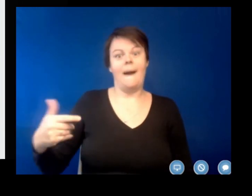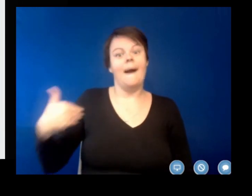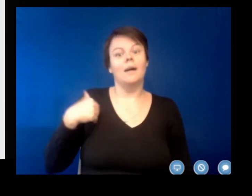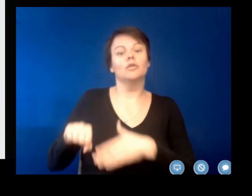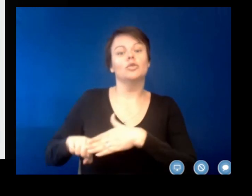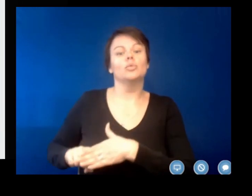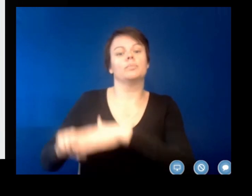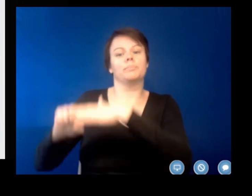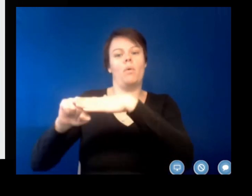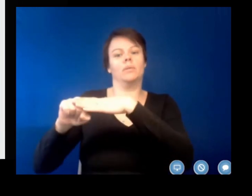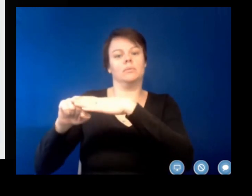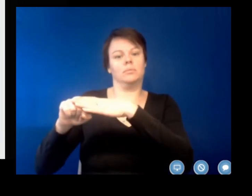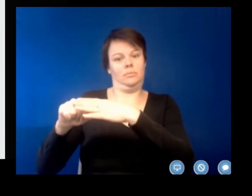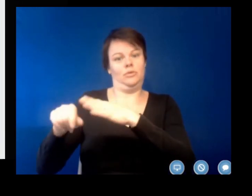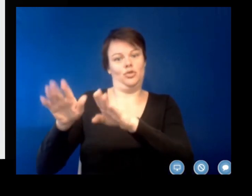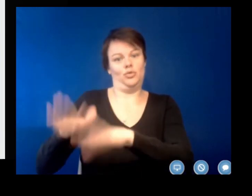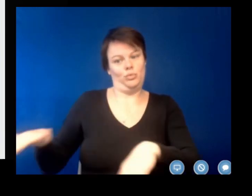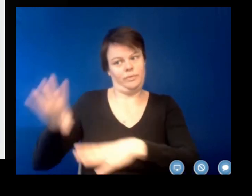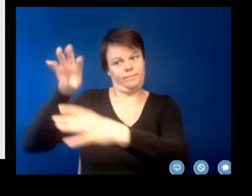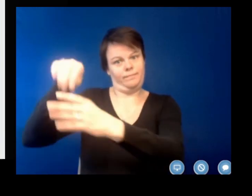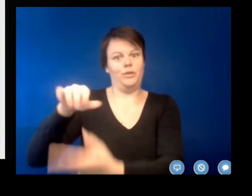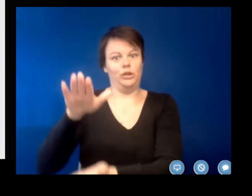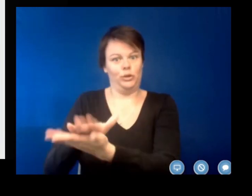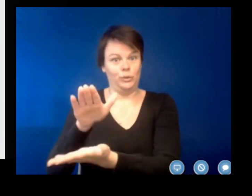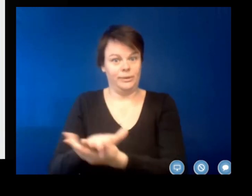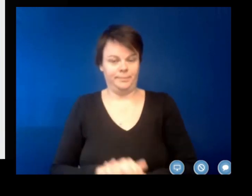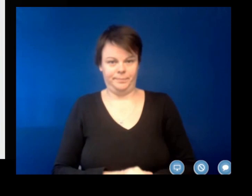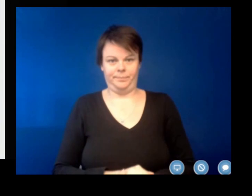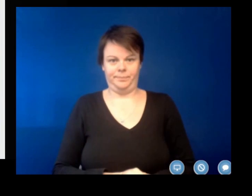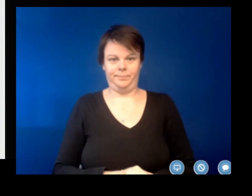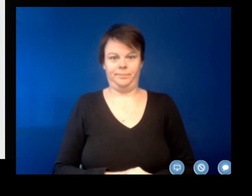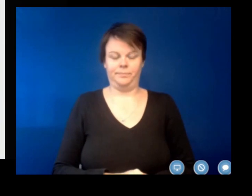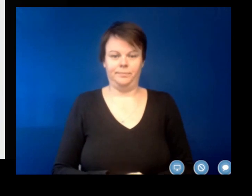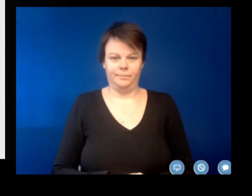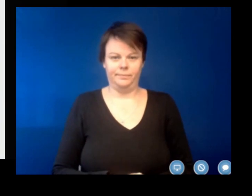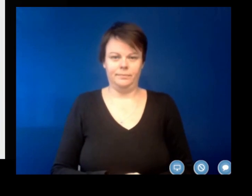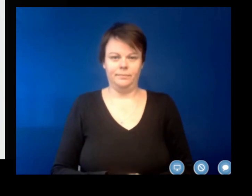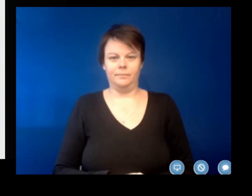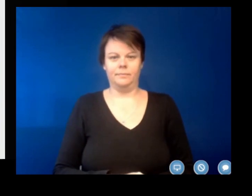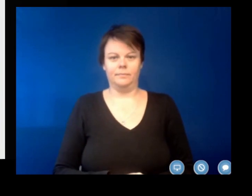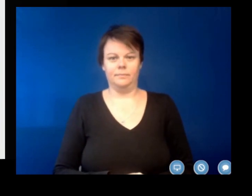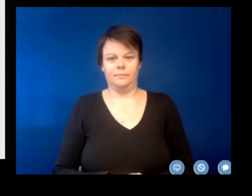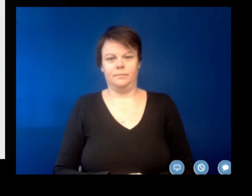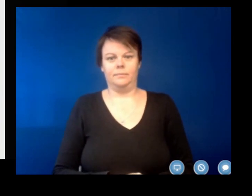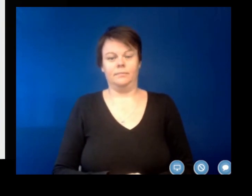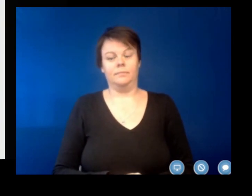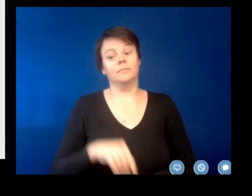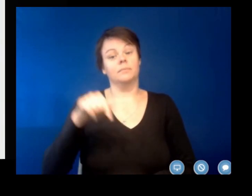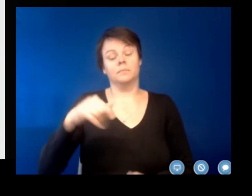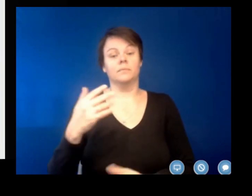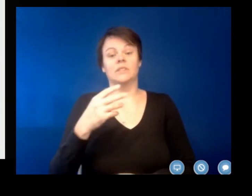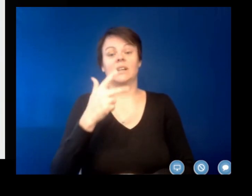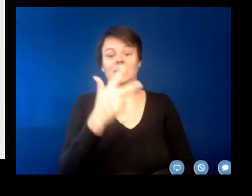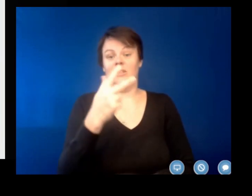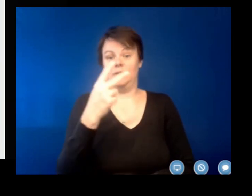And I would like to introduce to you some studies where I now